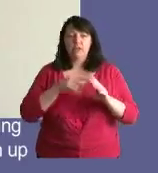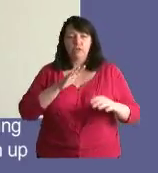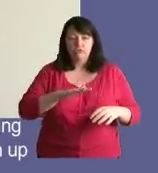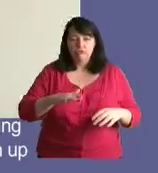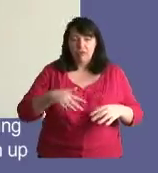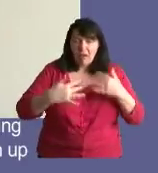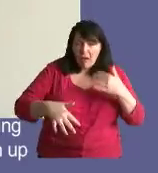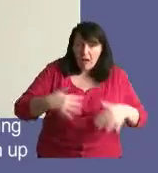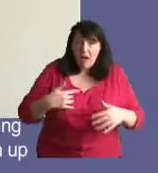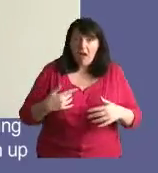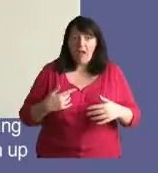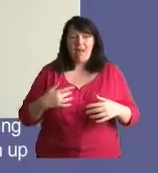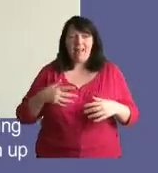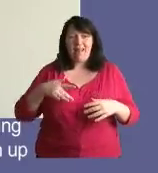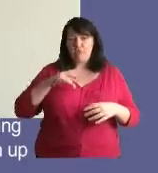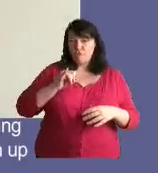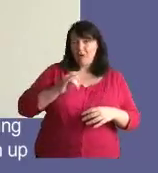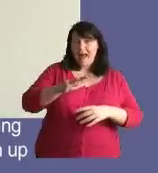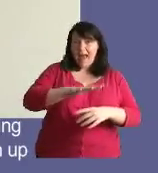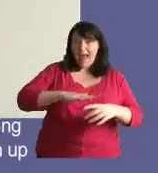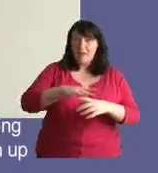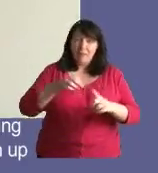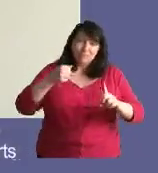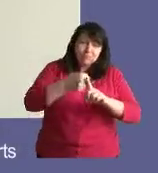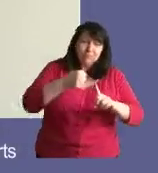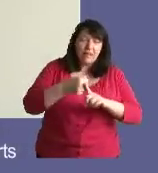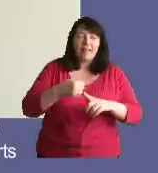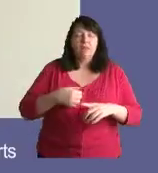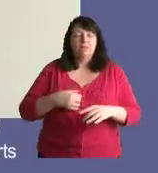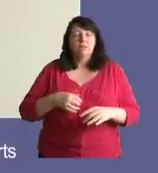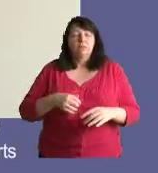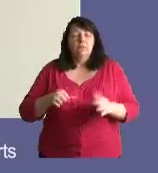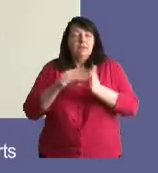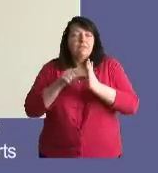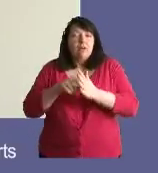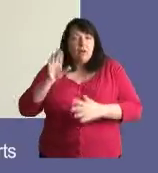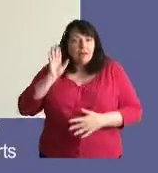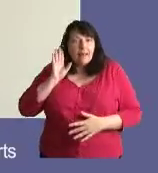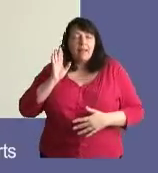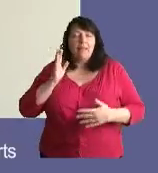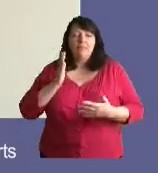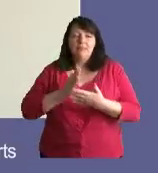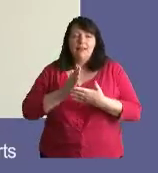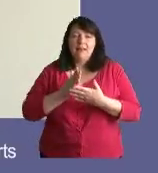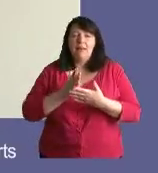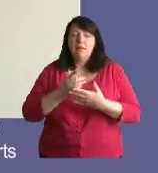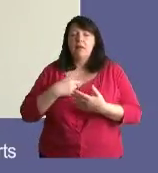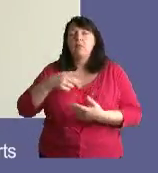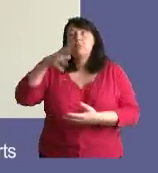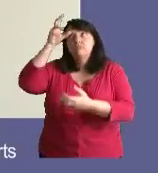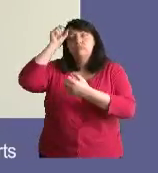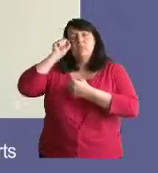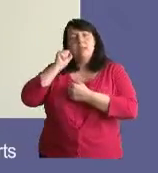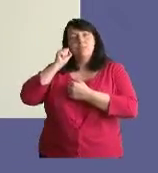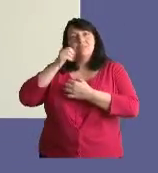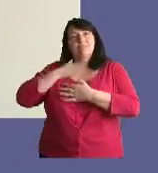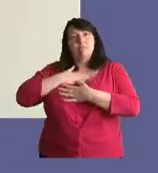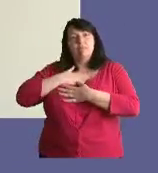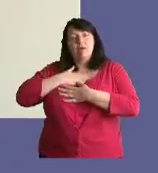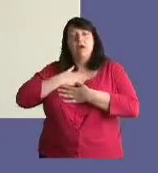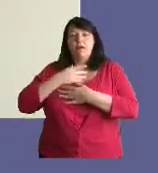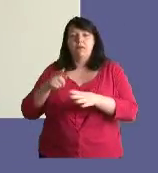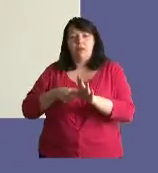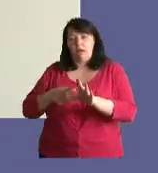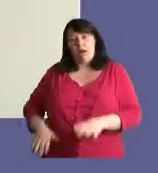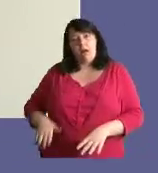children getting hurt, living in the wrong areas, getting beat up, and that were quite harsh to hear really, because it brought memories back